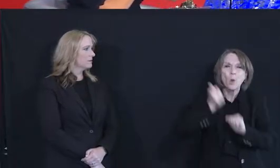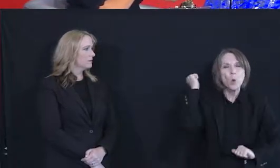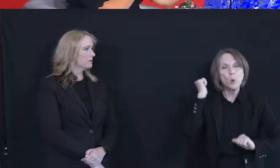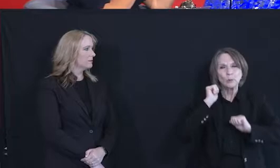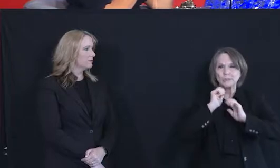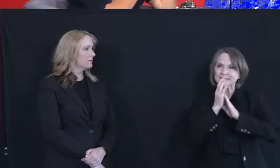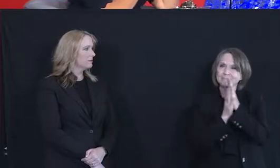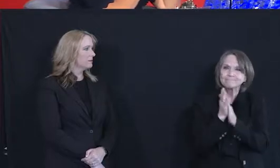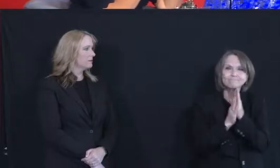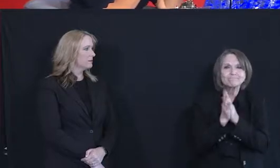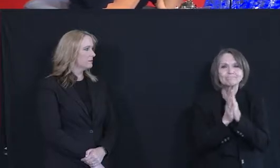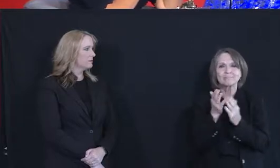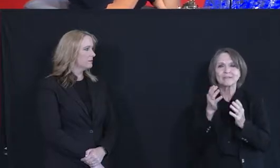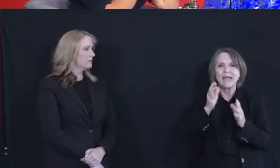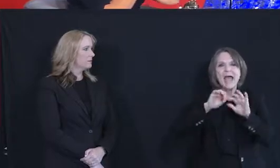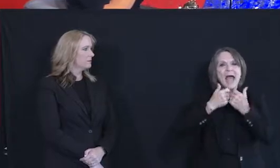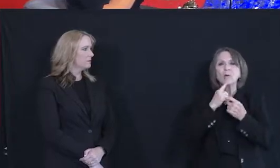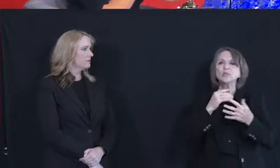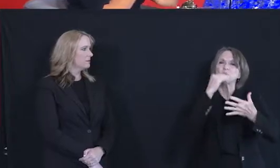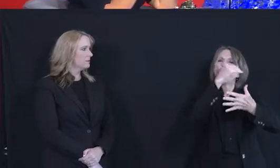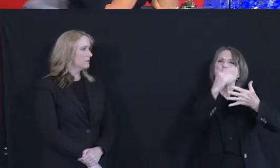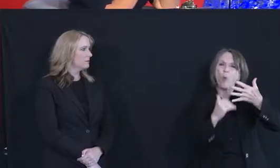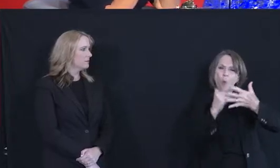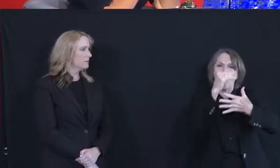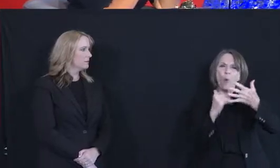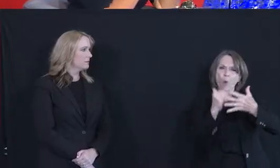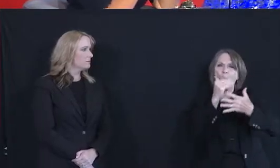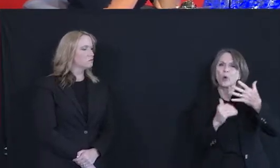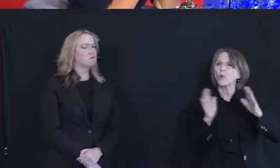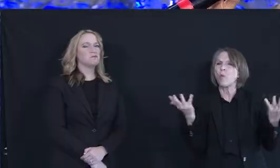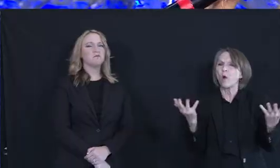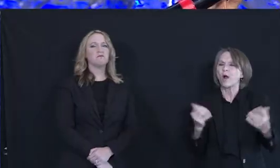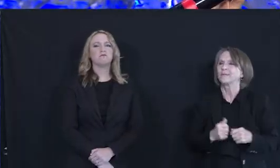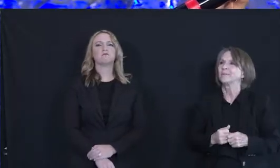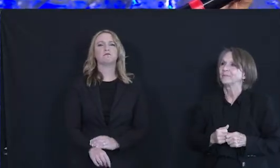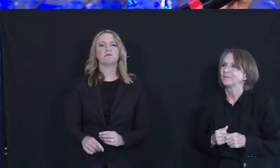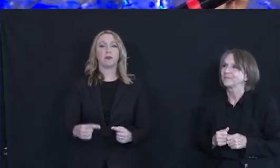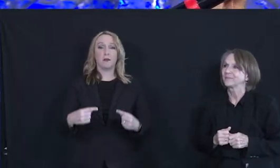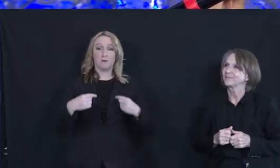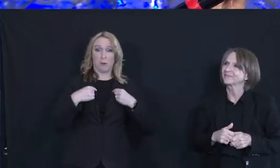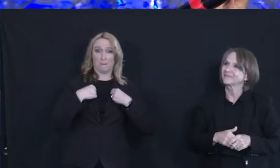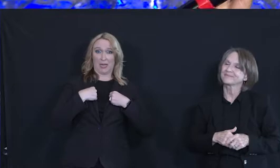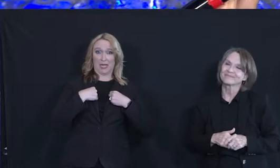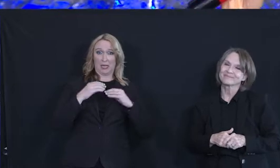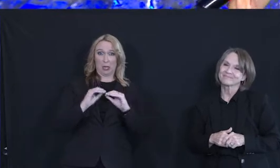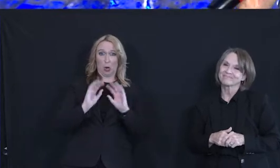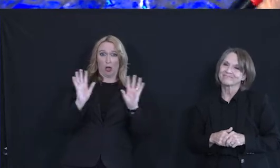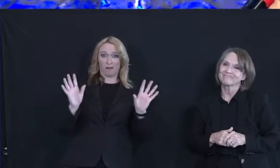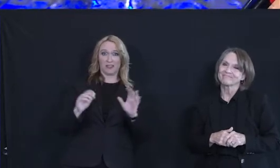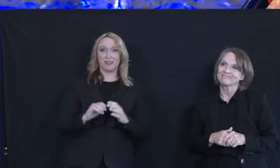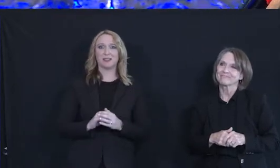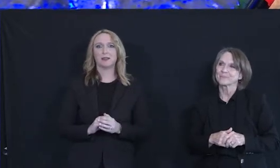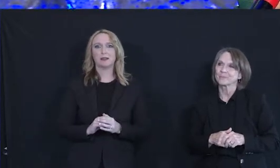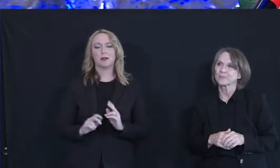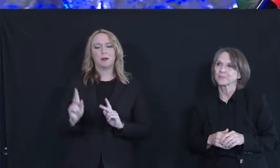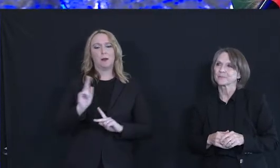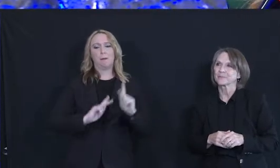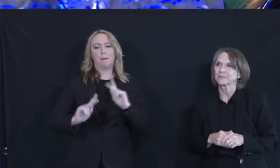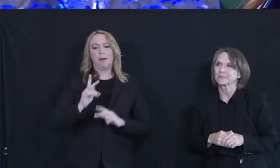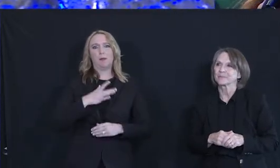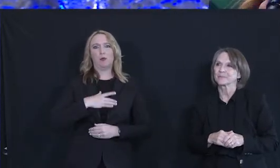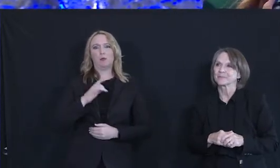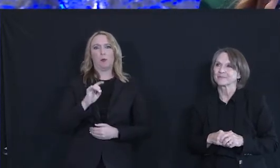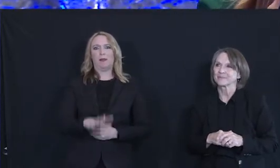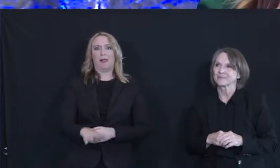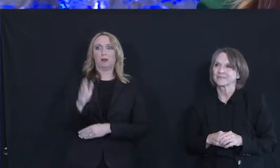force how would you order them what's your yeah I think for me obviously this is no one likes to give a speech that